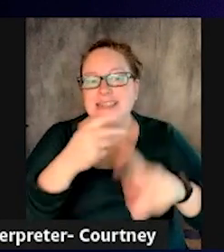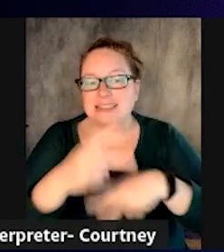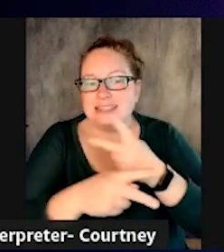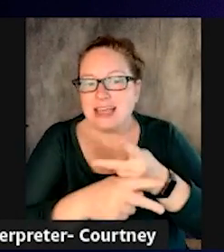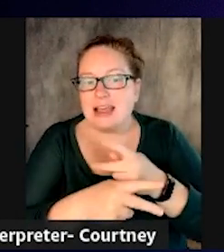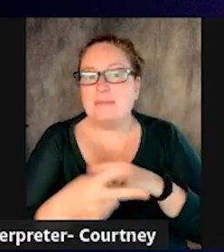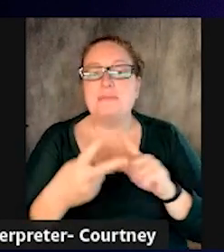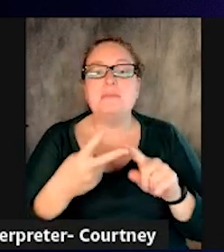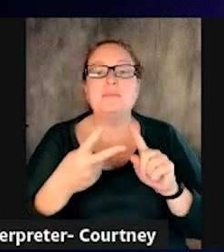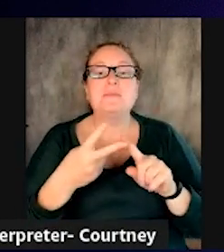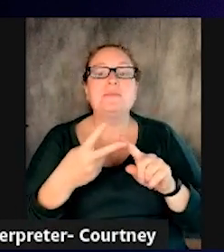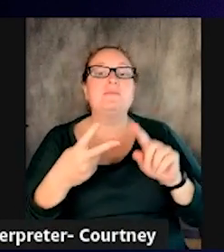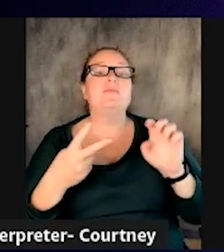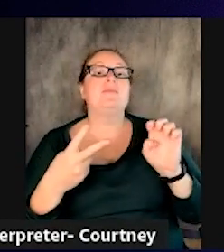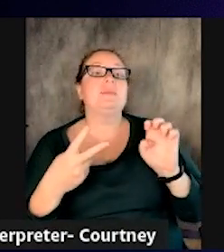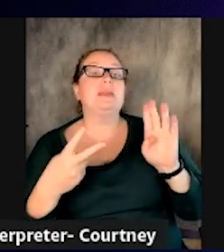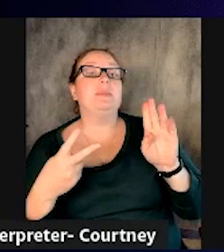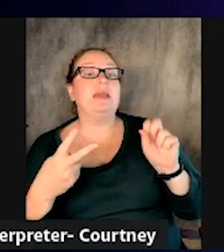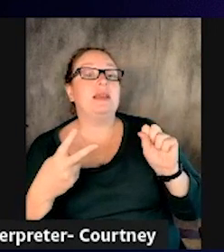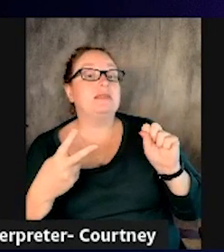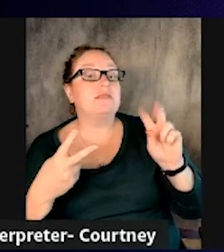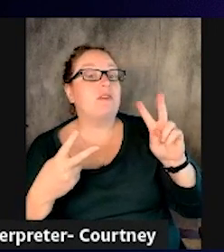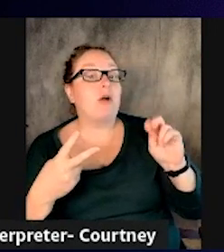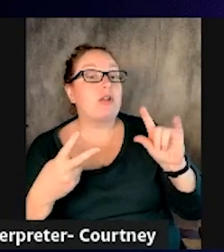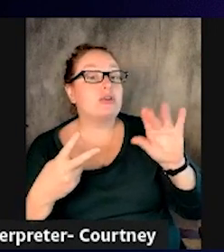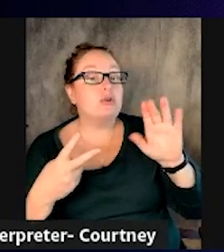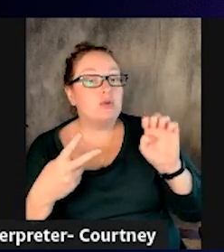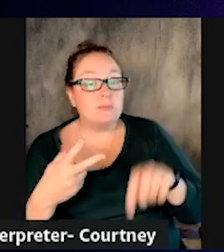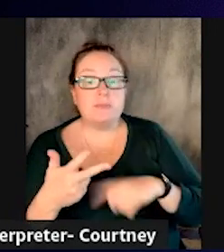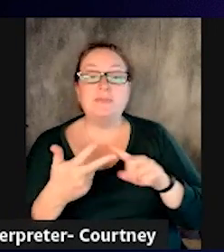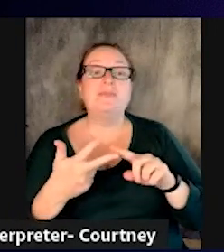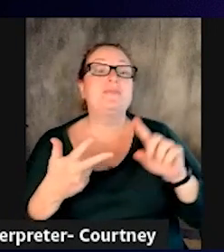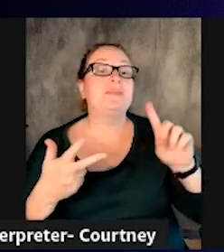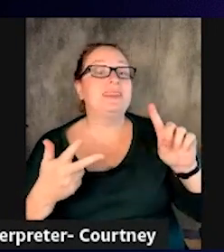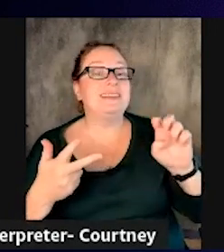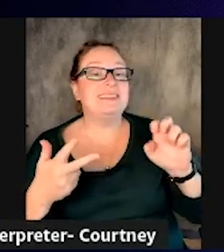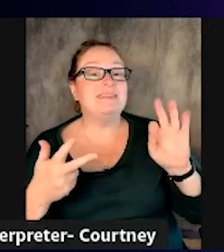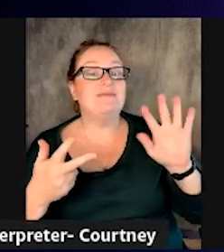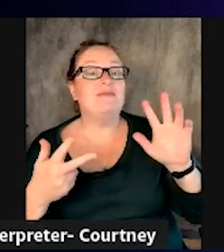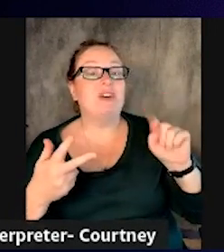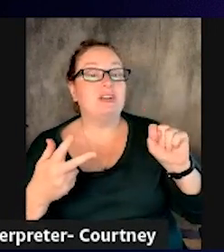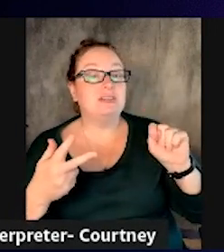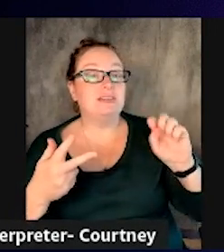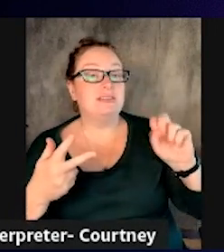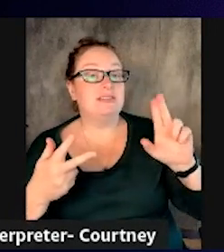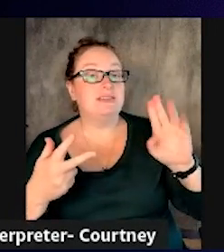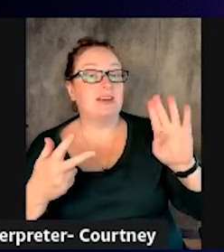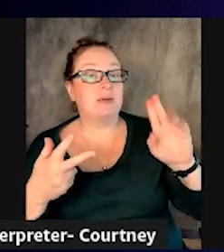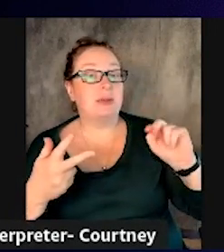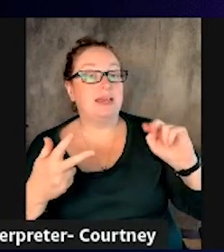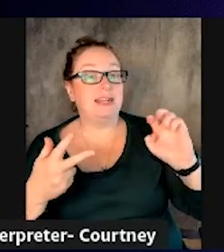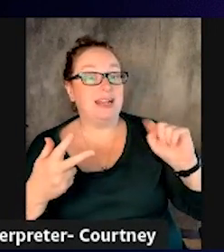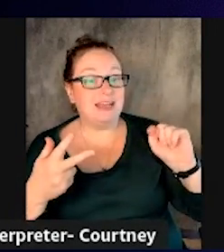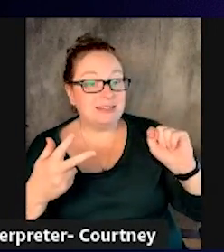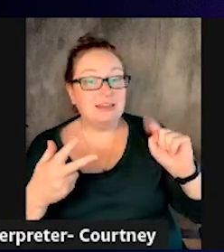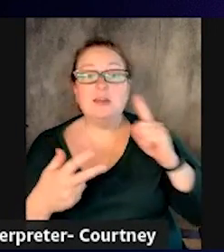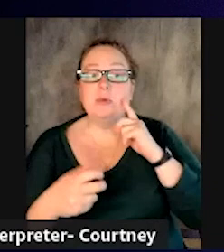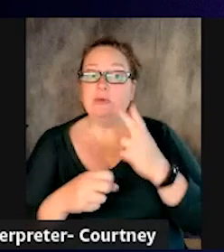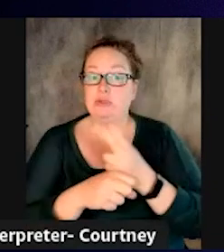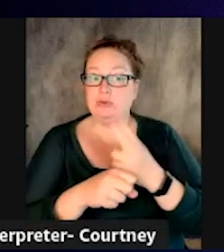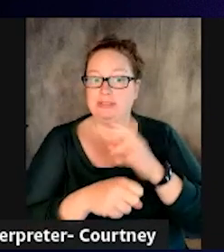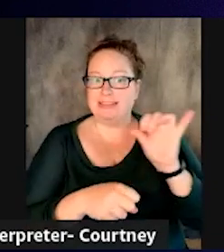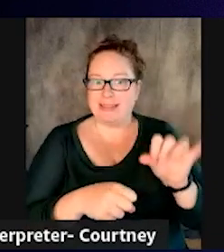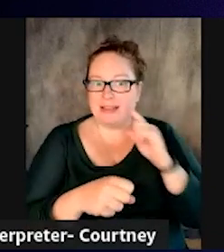of the EBS volume you use, what's your default subnet for all of your servers. And we'll use that to create